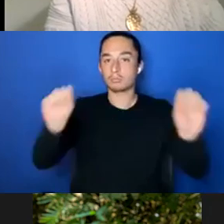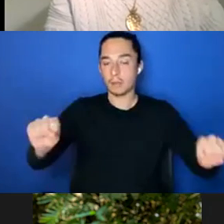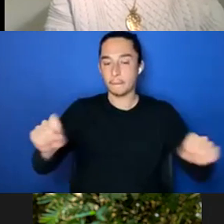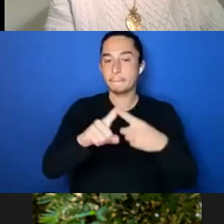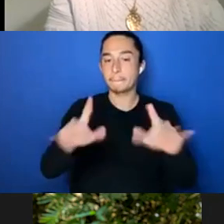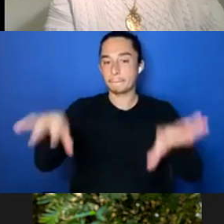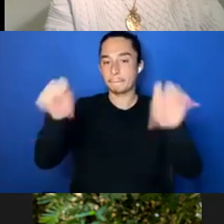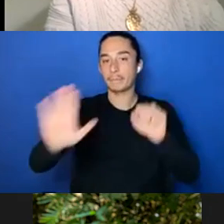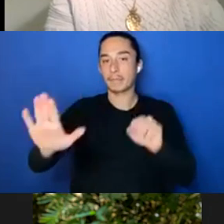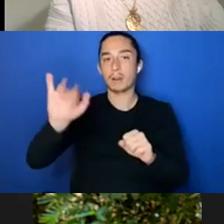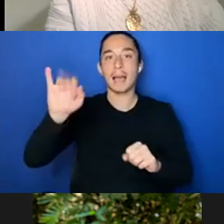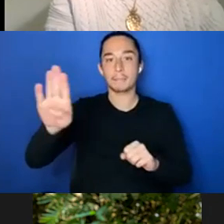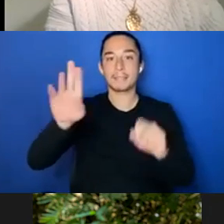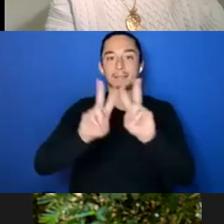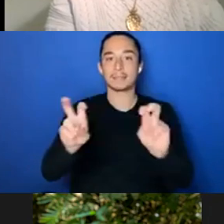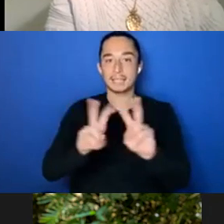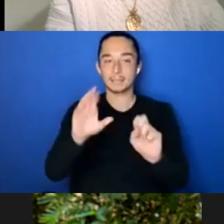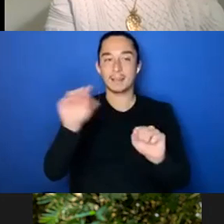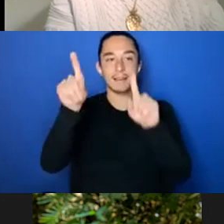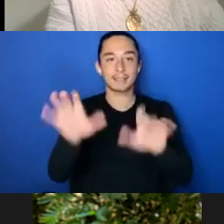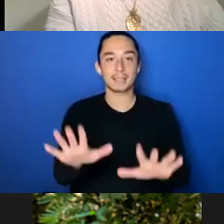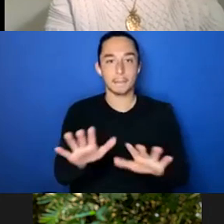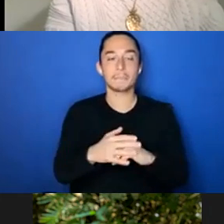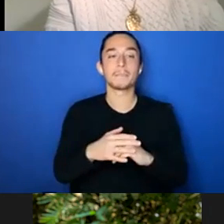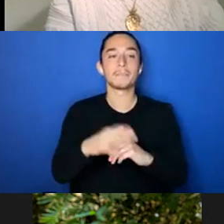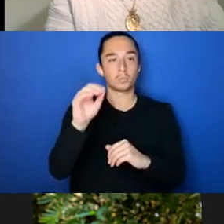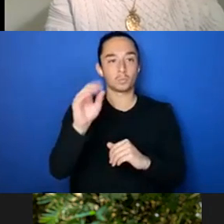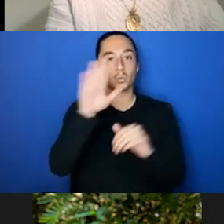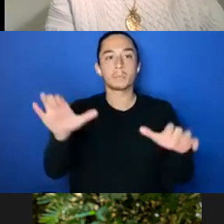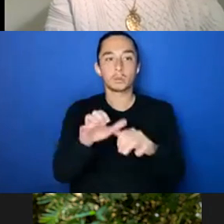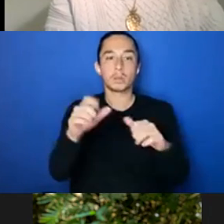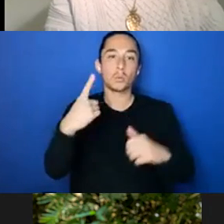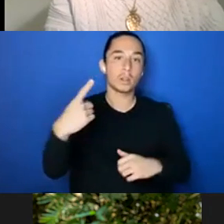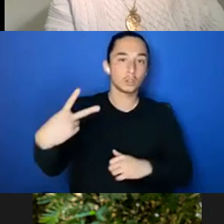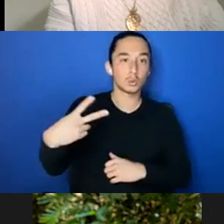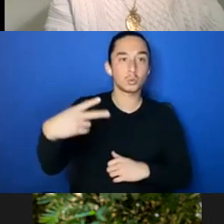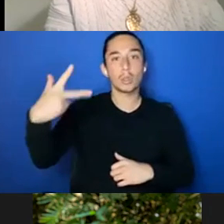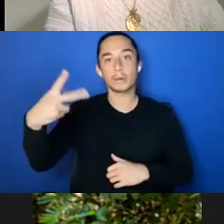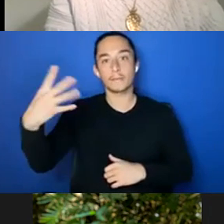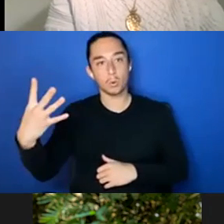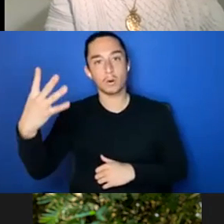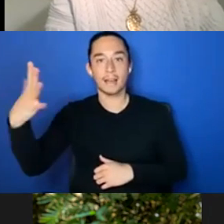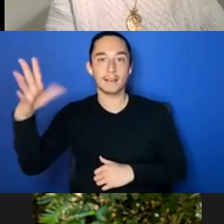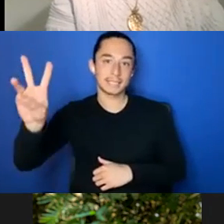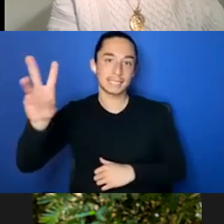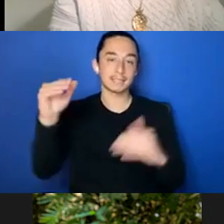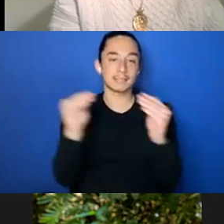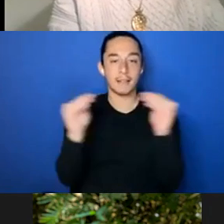their IB assessments and examinations. So they would be doing a 1-2, 3-4, and 5-6